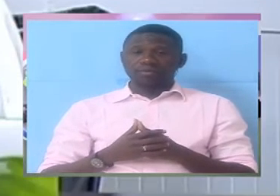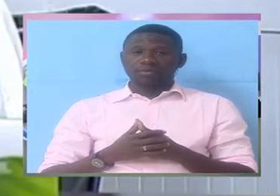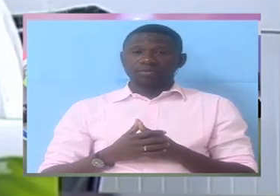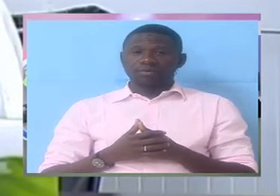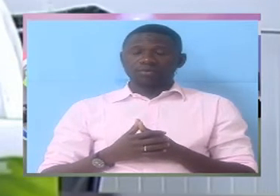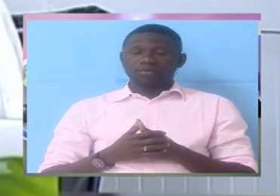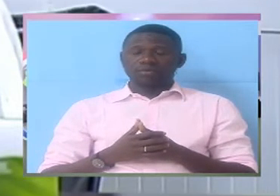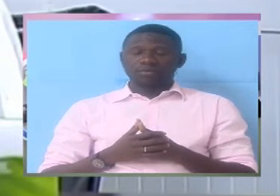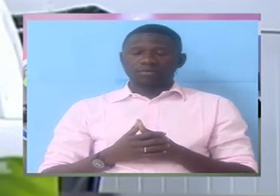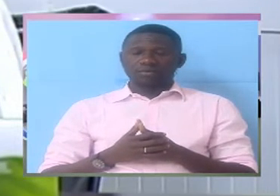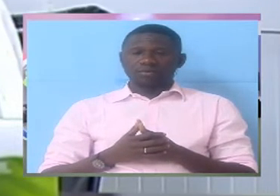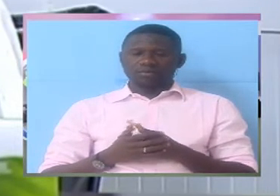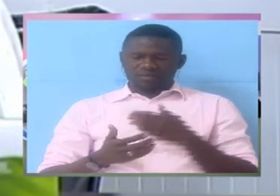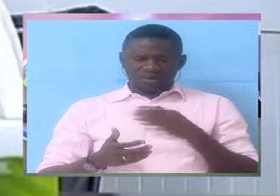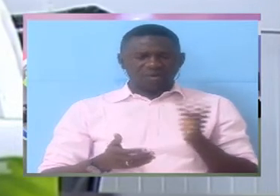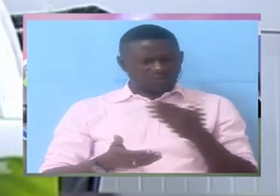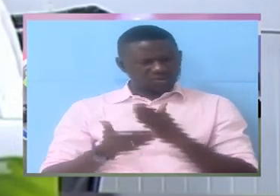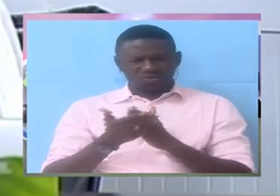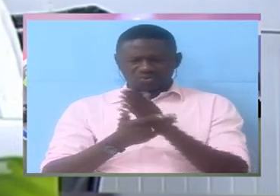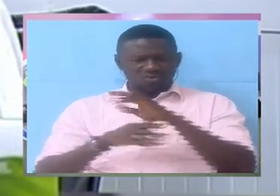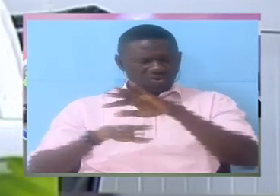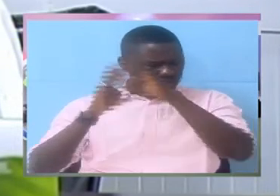through all these things.